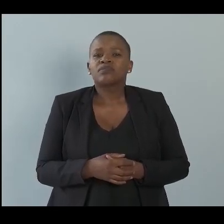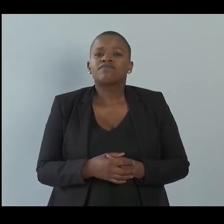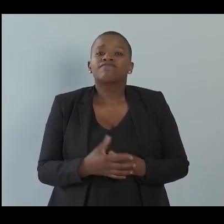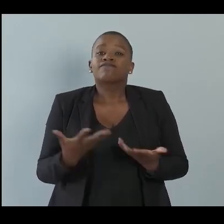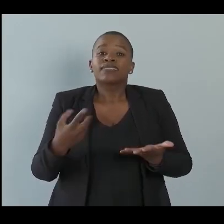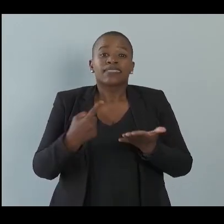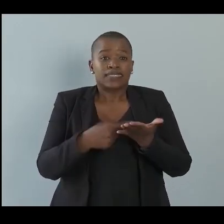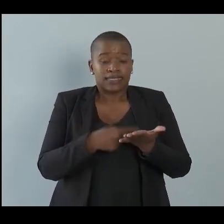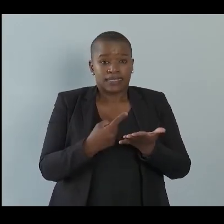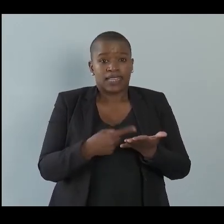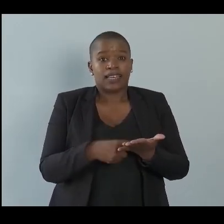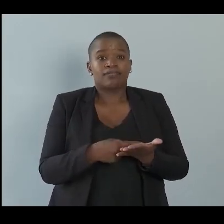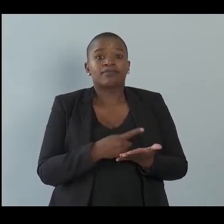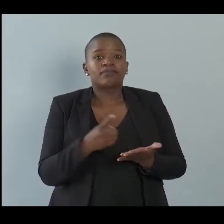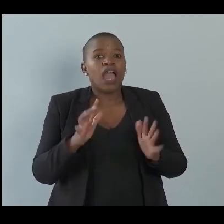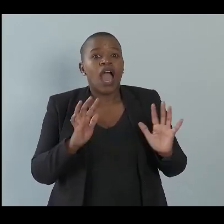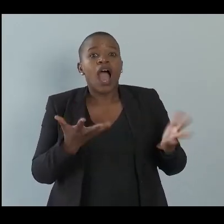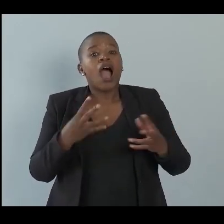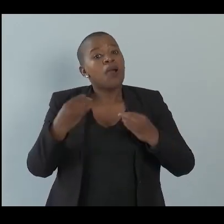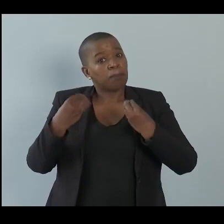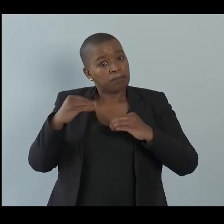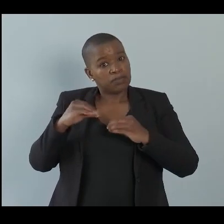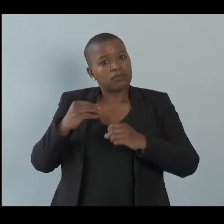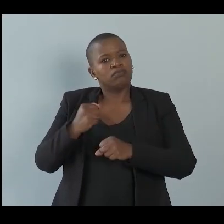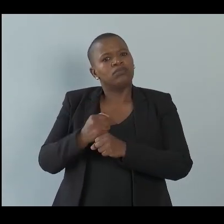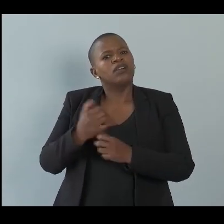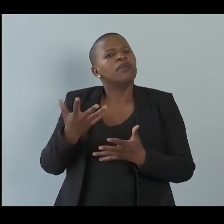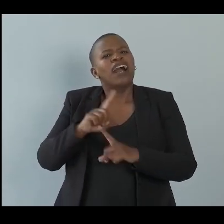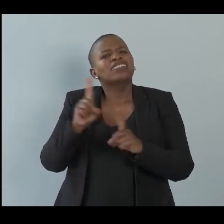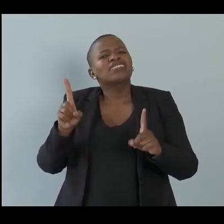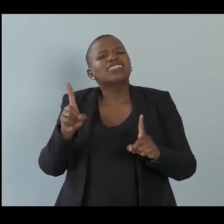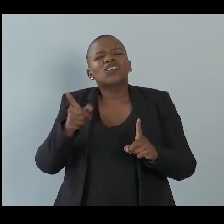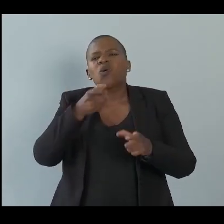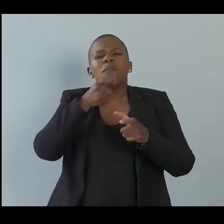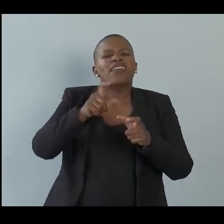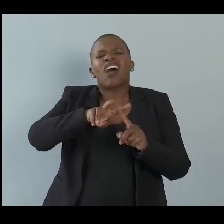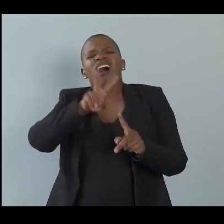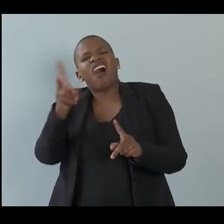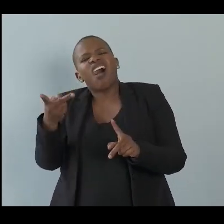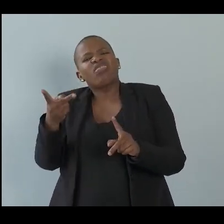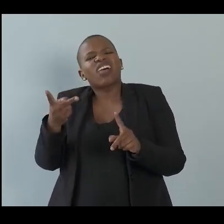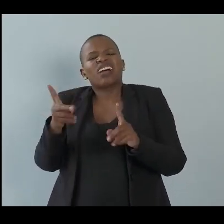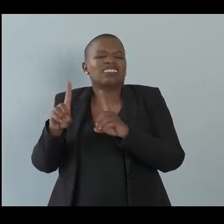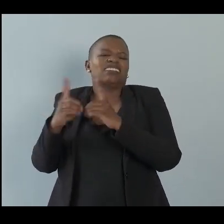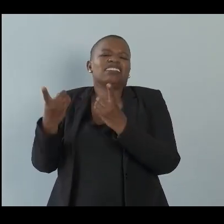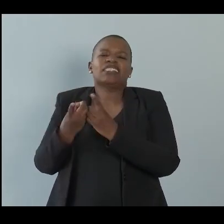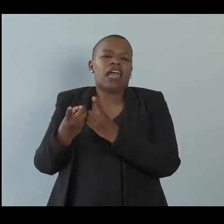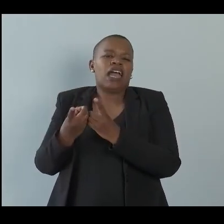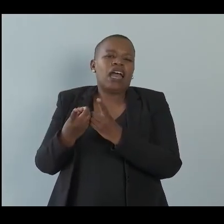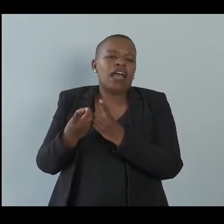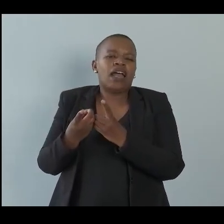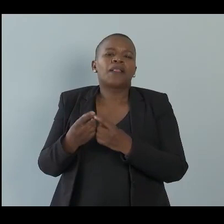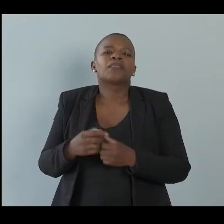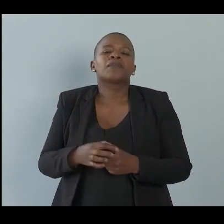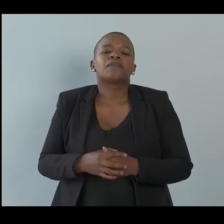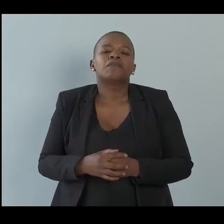the metrics behind our business, but I really do not want to comment on somebody else's business, whether it's Karoo, Cartrack, anybody else. Grant,